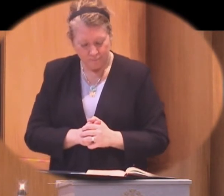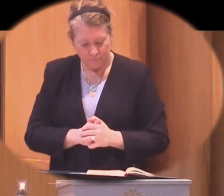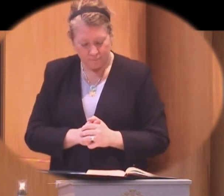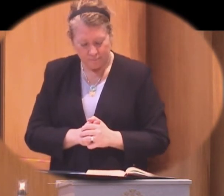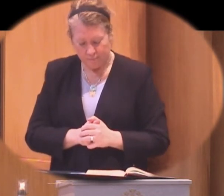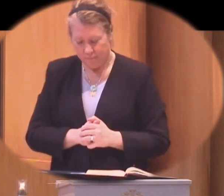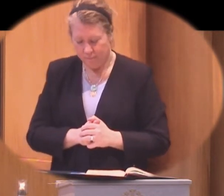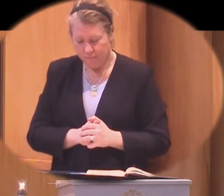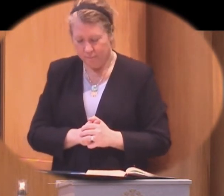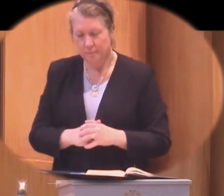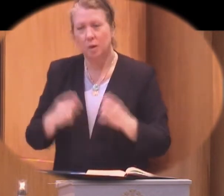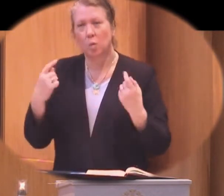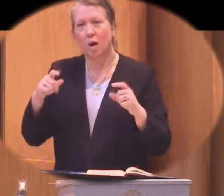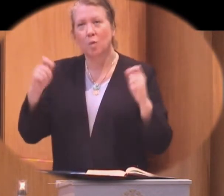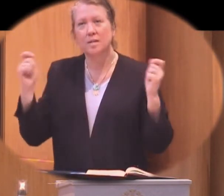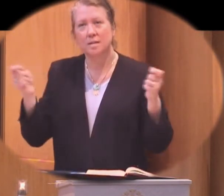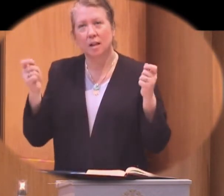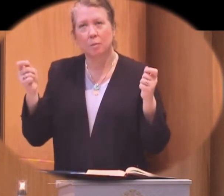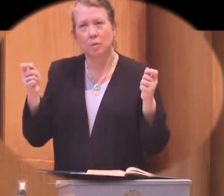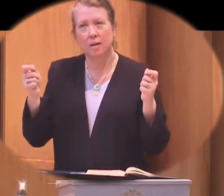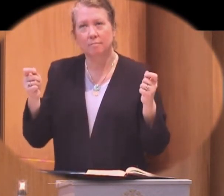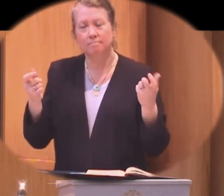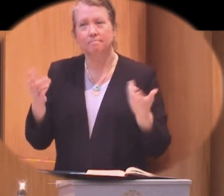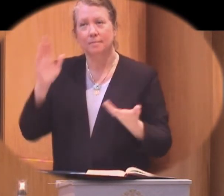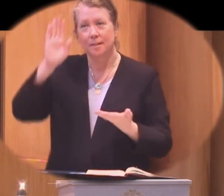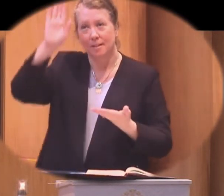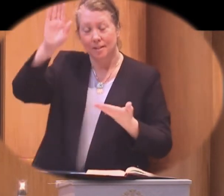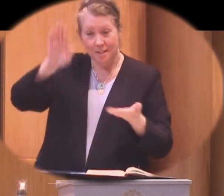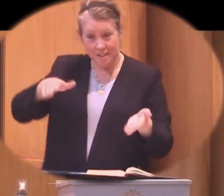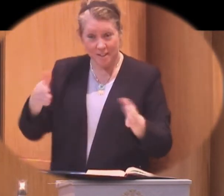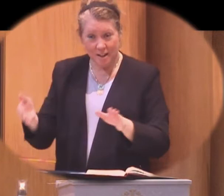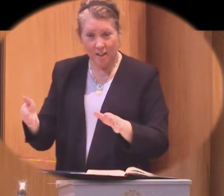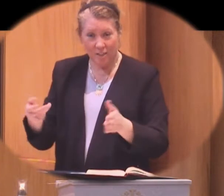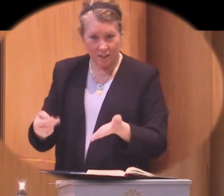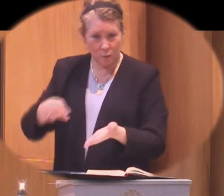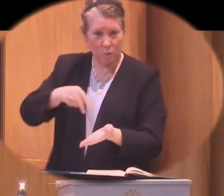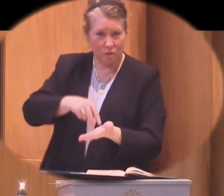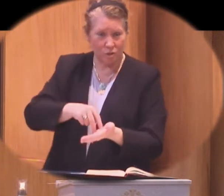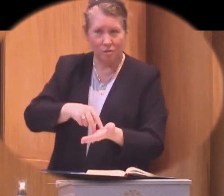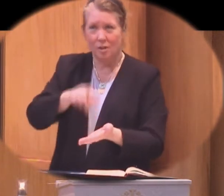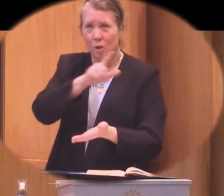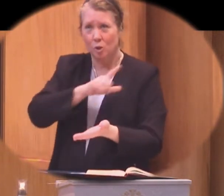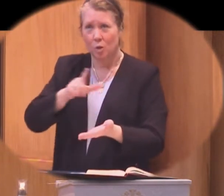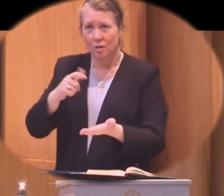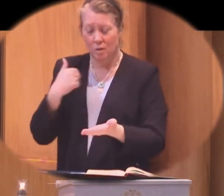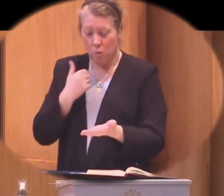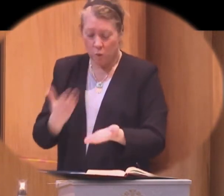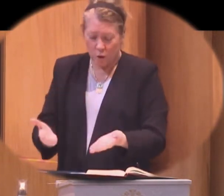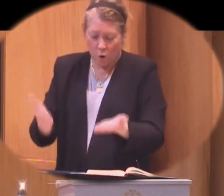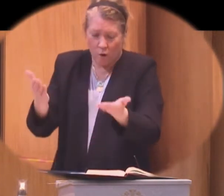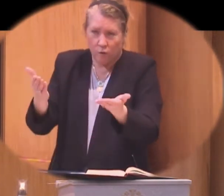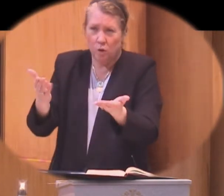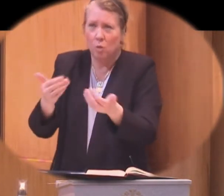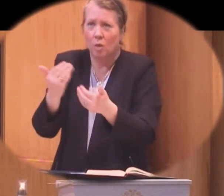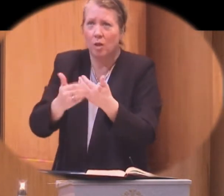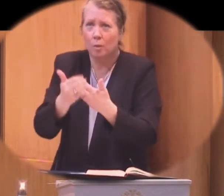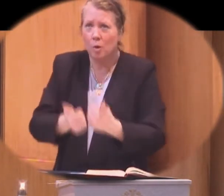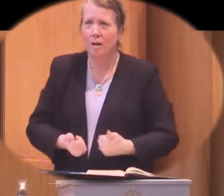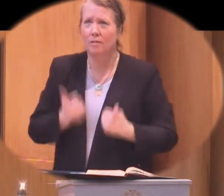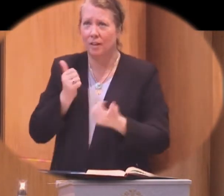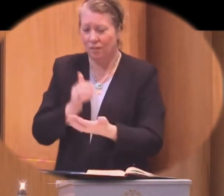Therefore, as we celebrate the memorial of his death and resurrection, we offer you, Lord, the bread of life and the chalice of